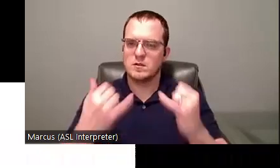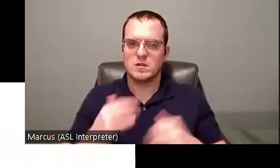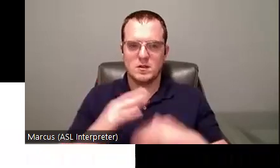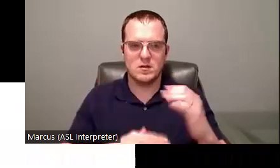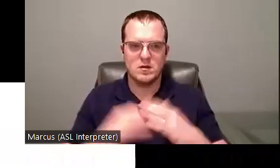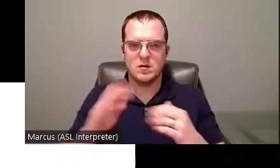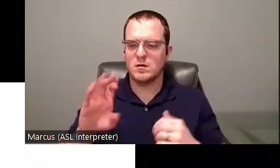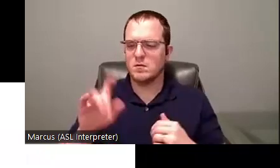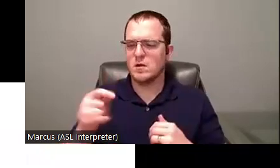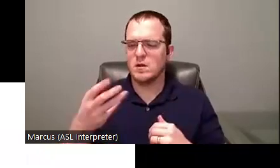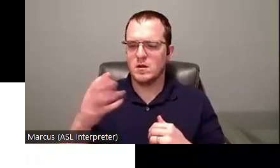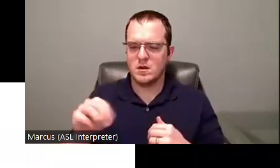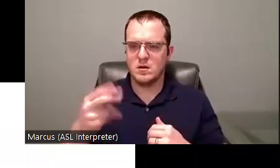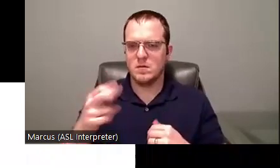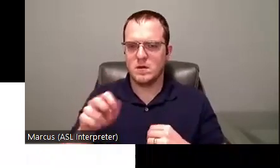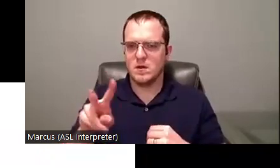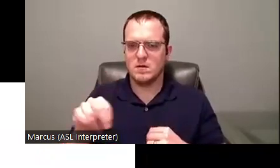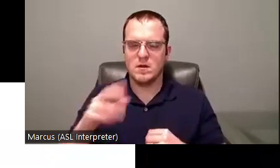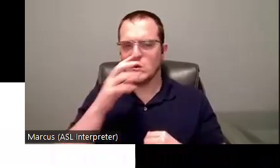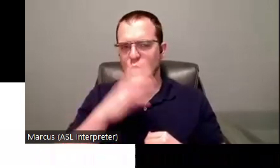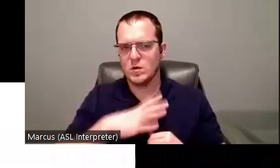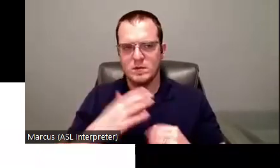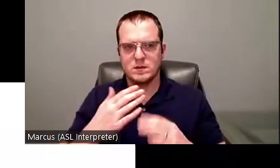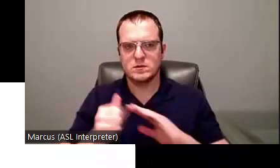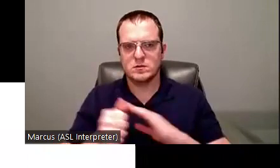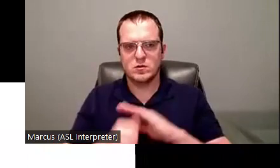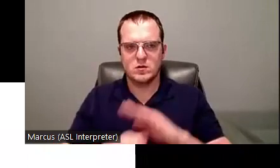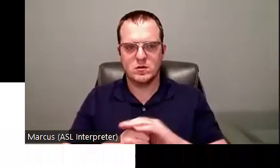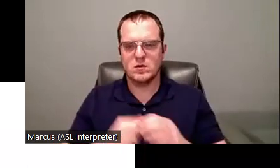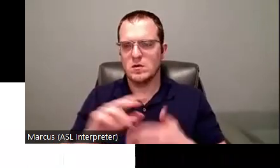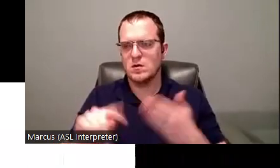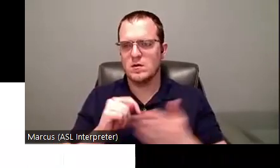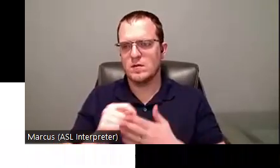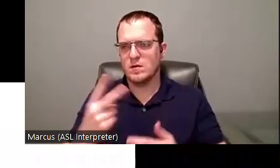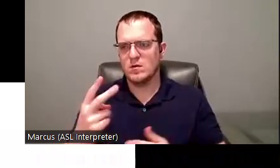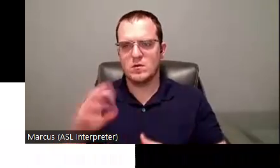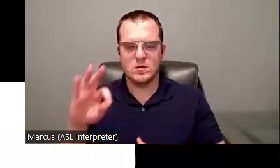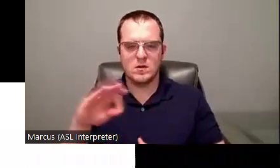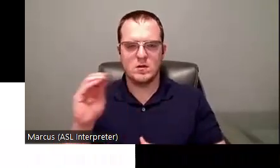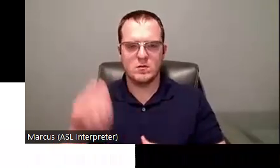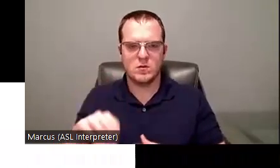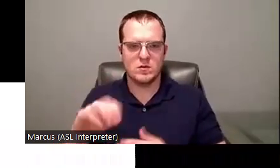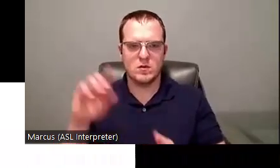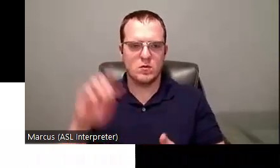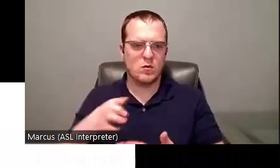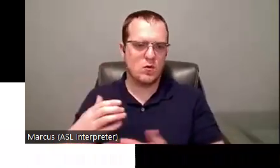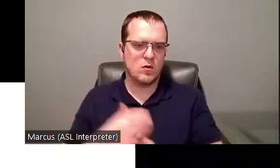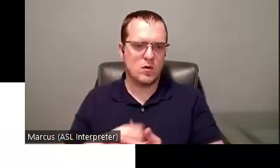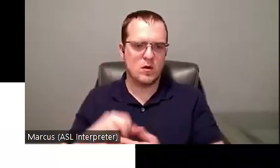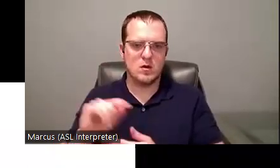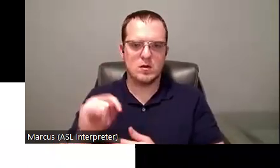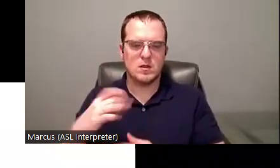Bethlehem Haven Women's Shelter. Phase two of this project is a 9% low-income housing tax credit